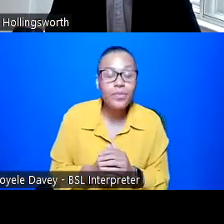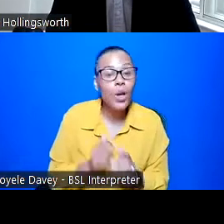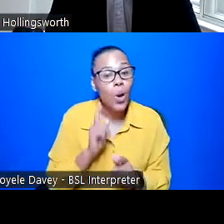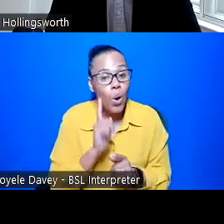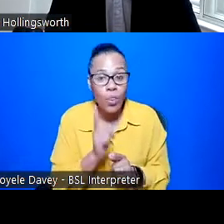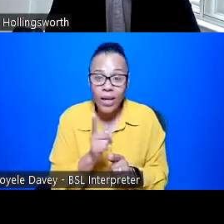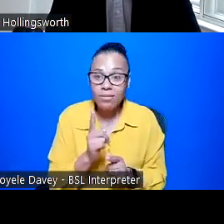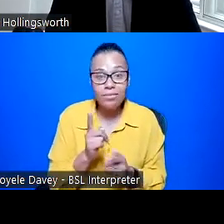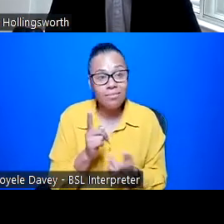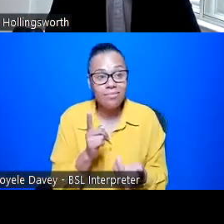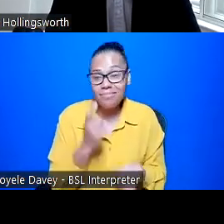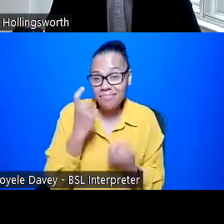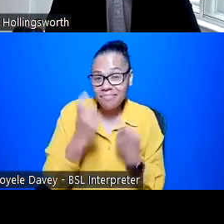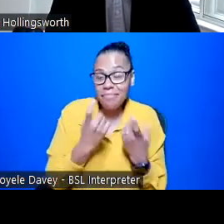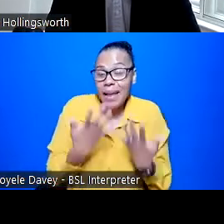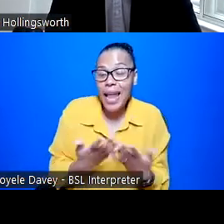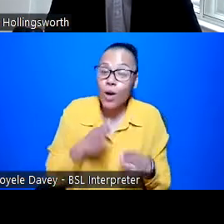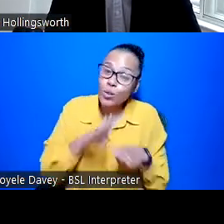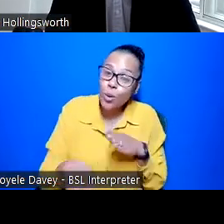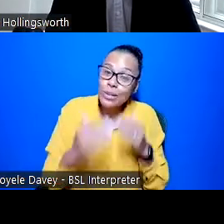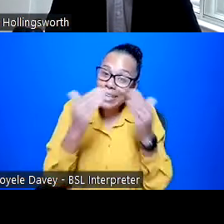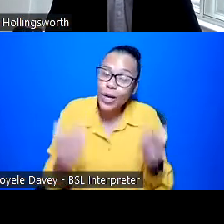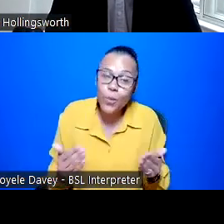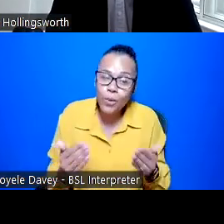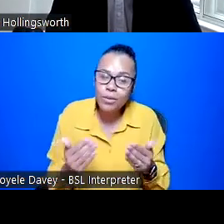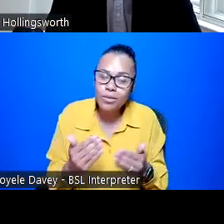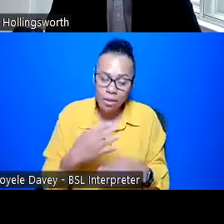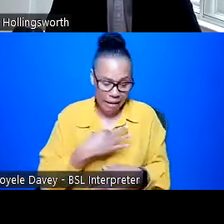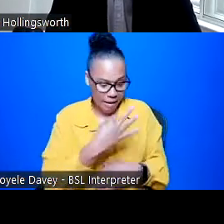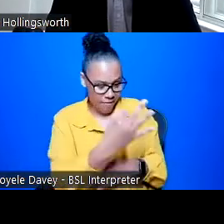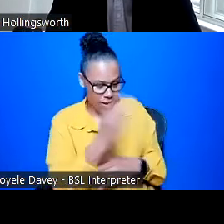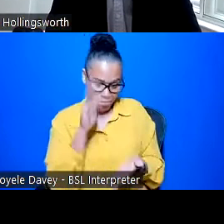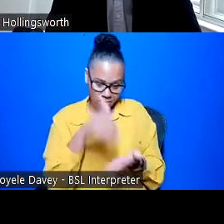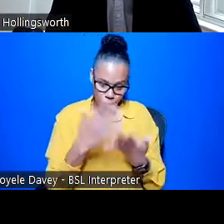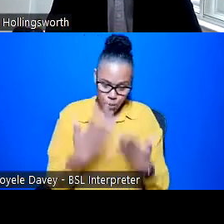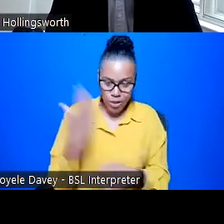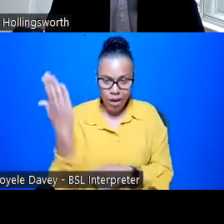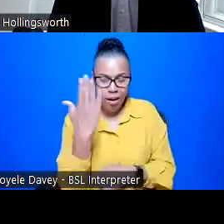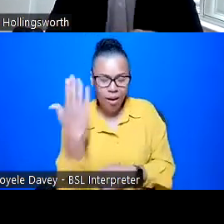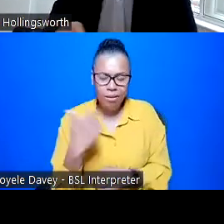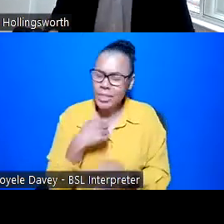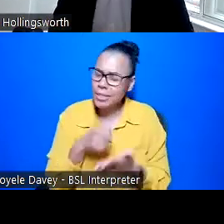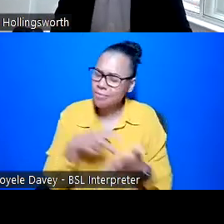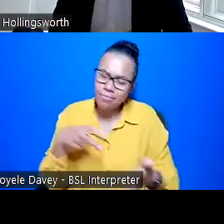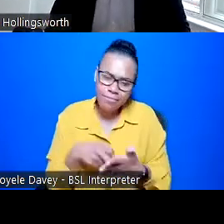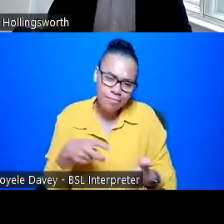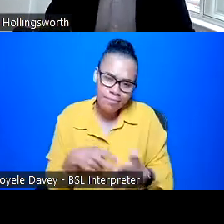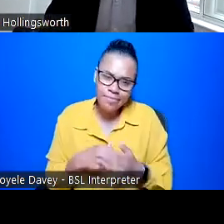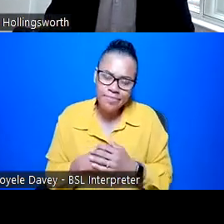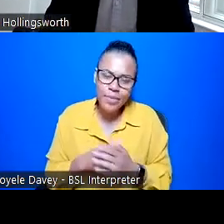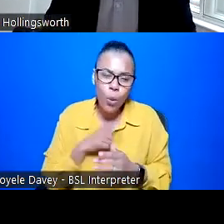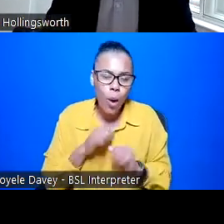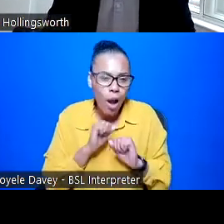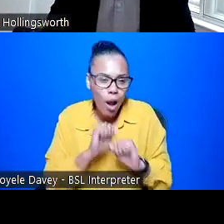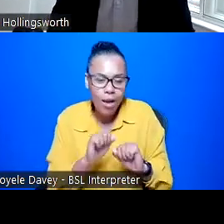Equals and why I was so keen and pleased to be invited to address this event today. Because I do think the role that Sporting Equals has